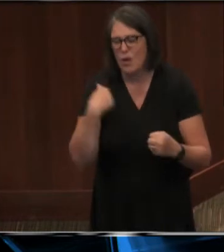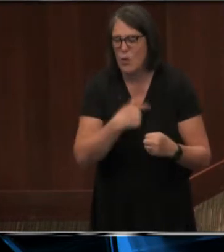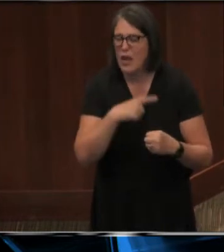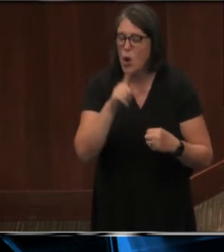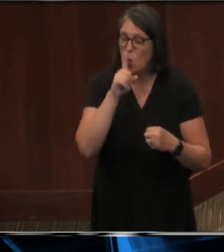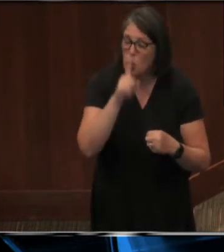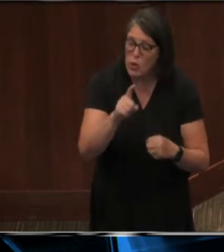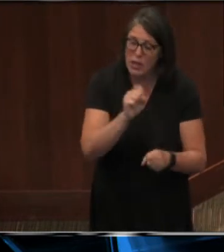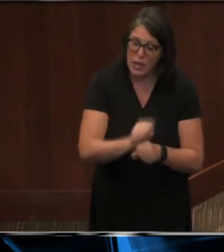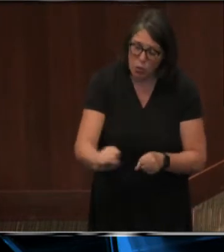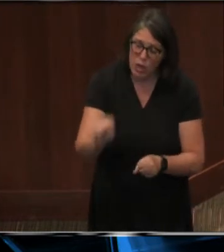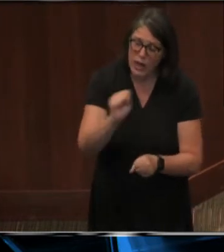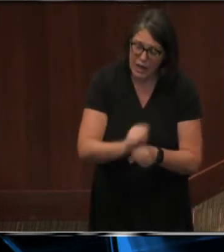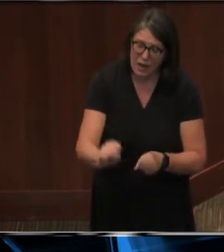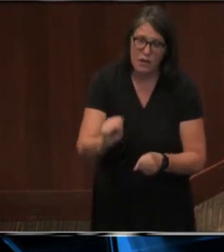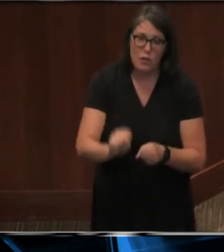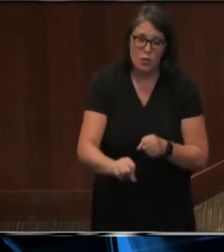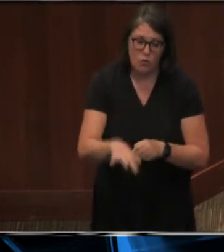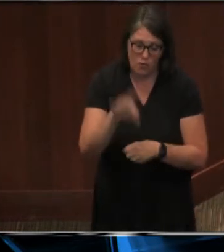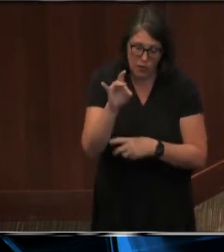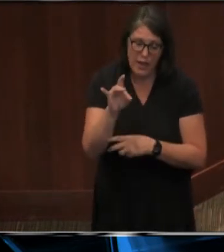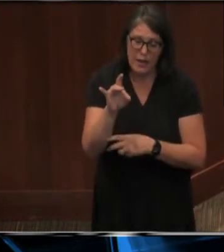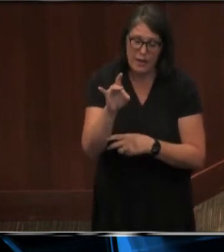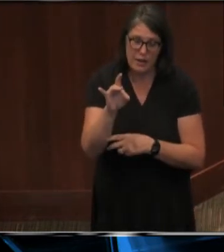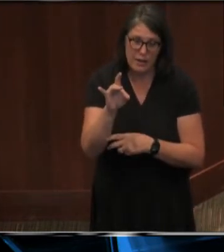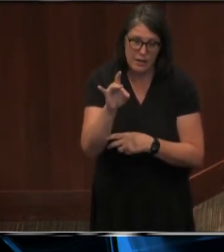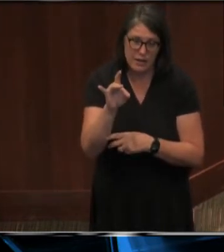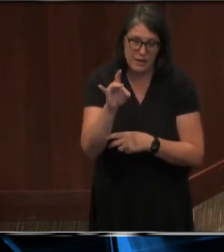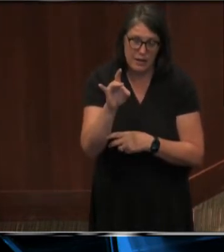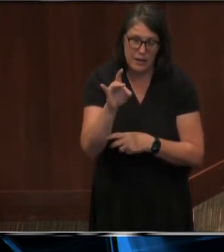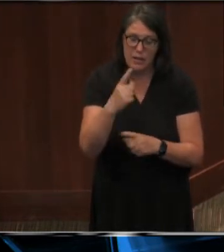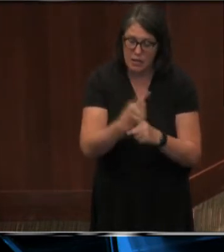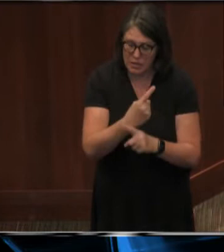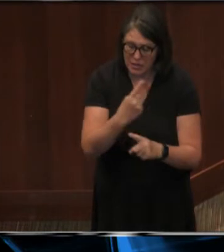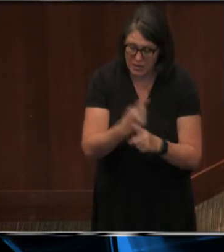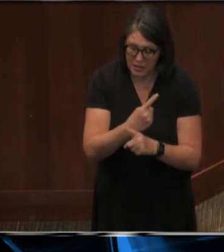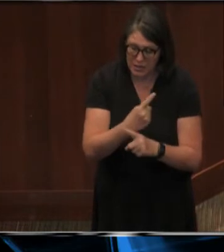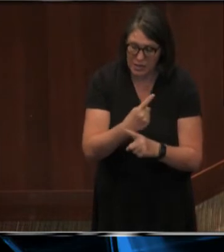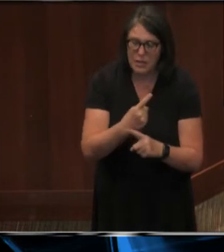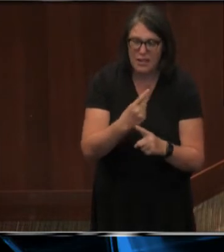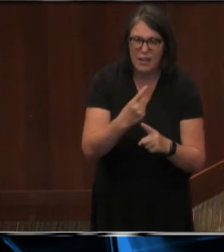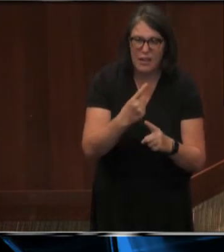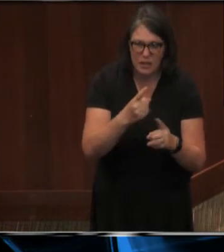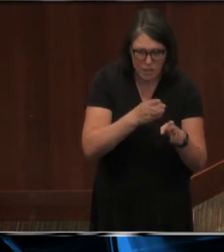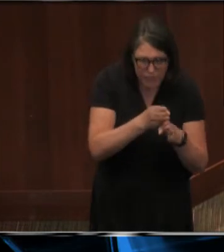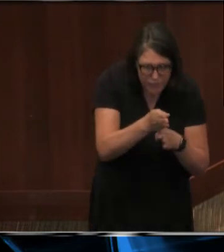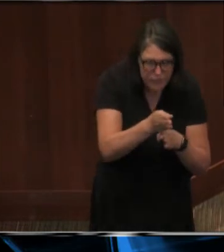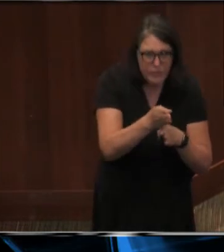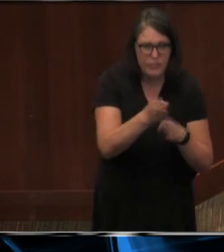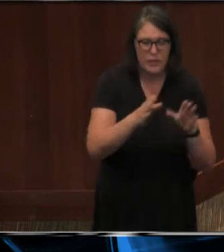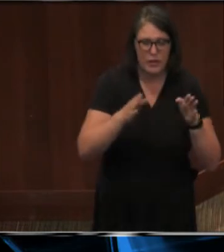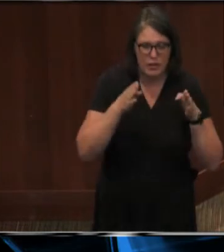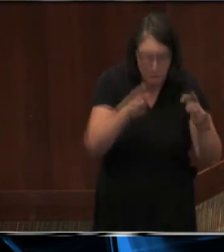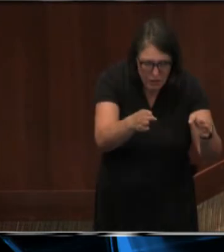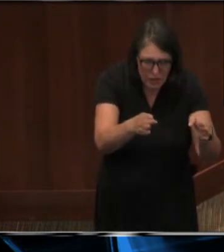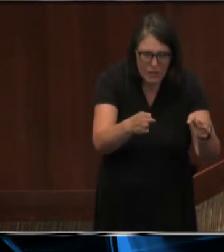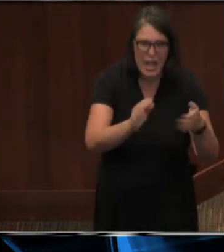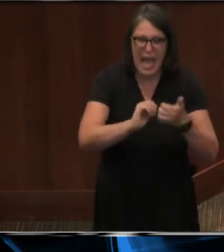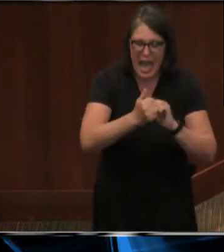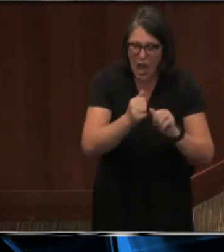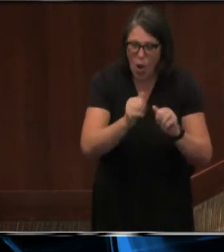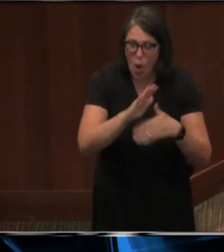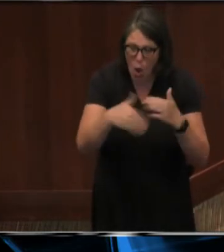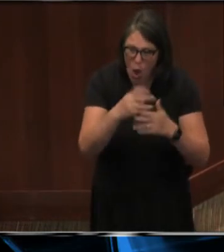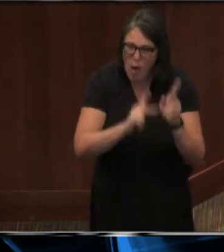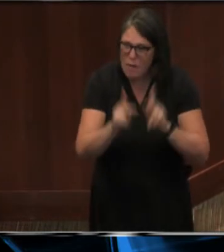really working to find the value proposition, the voice, the genre that speaks to every individual,